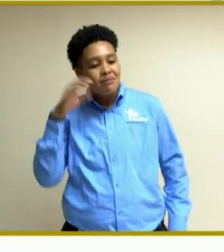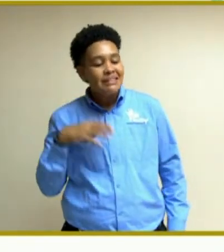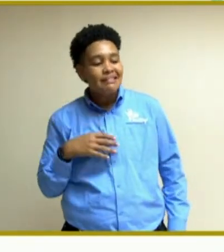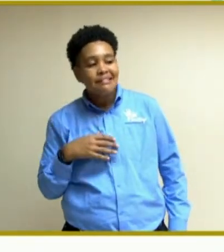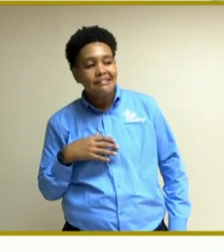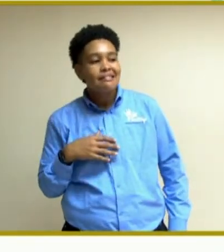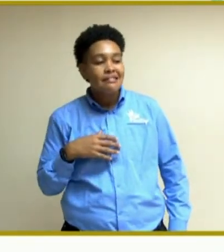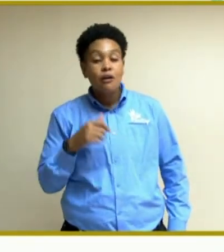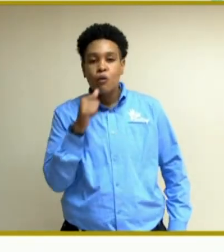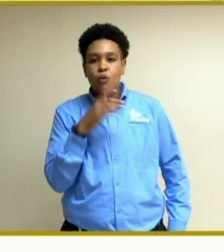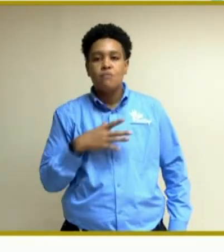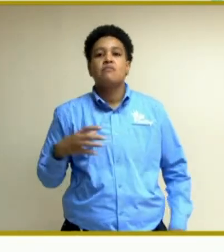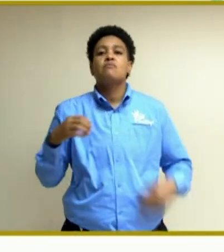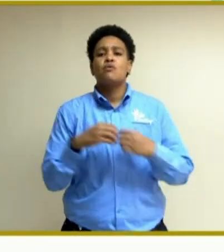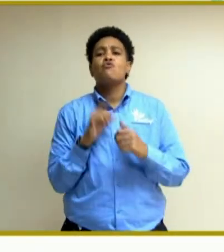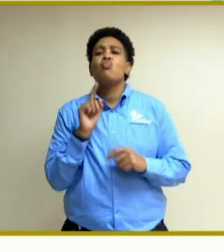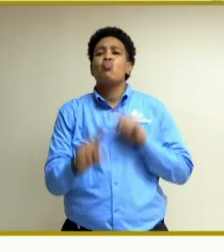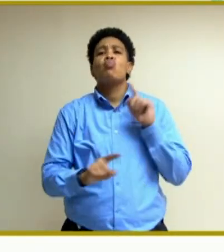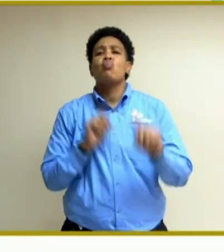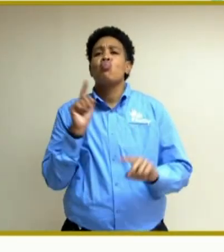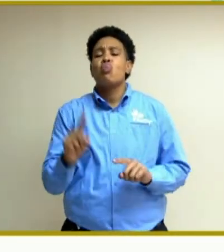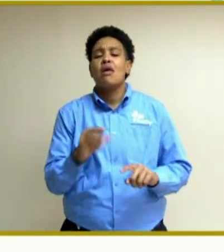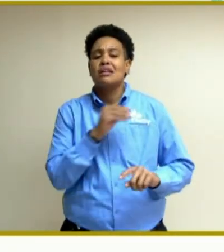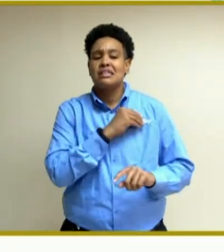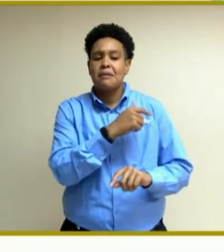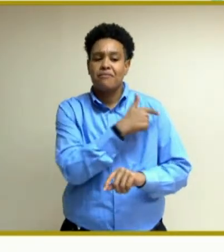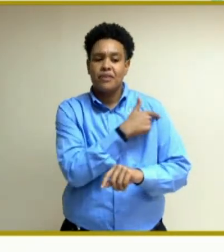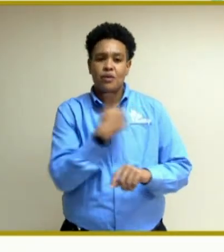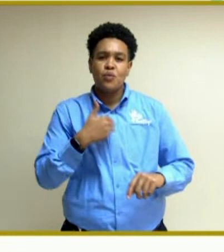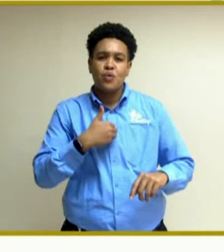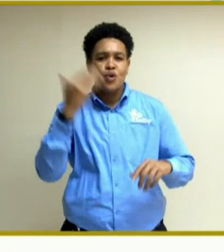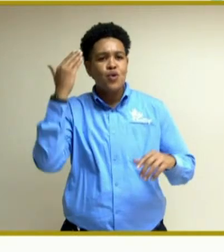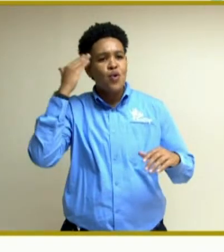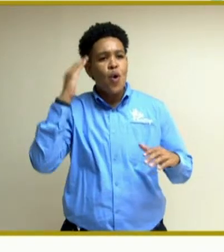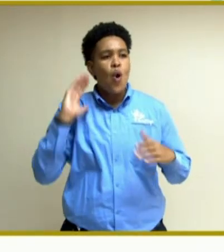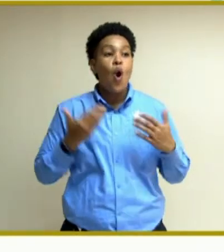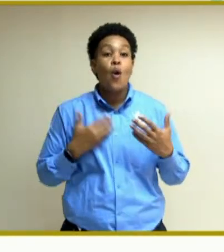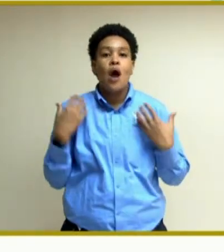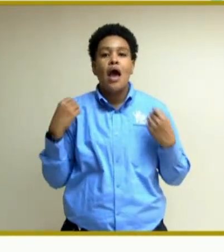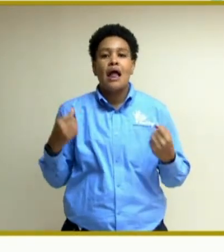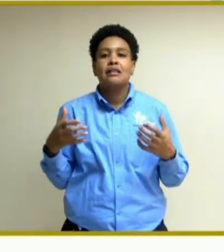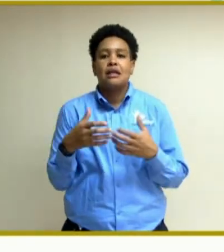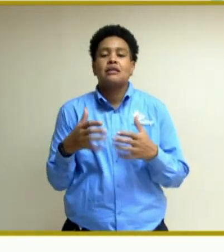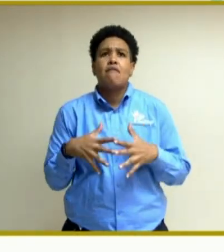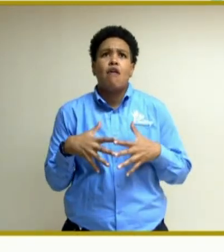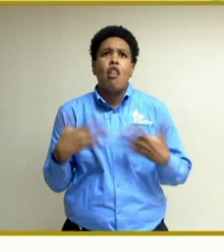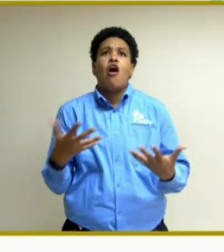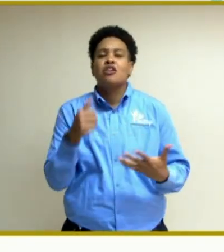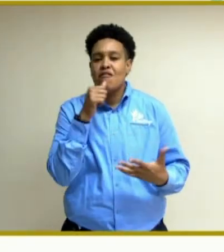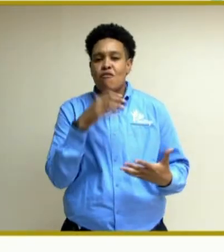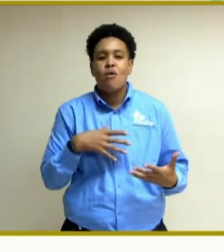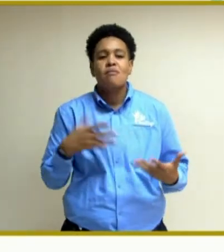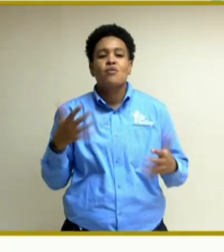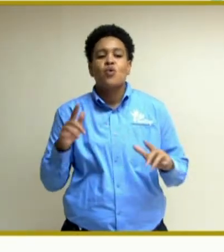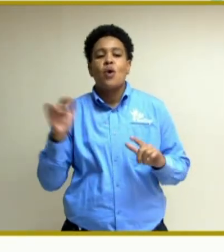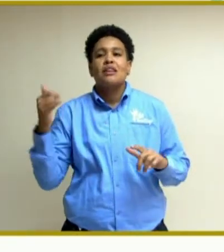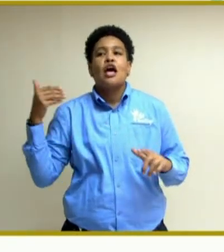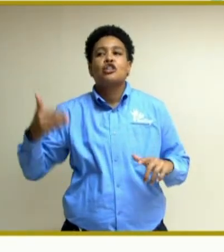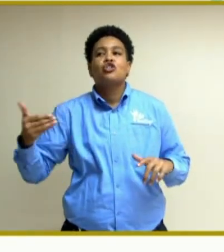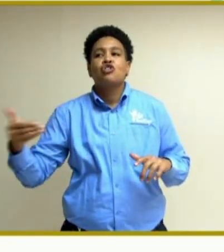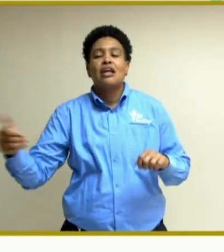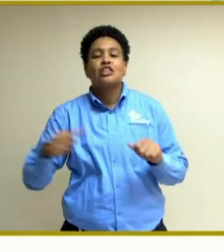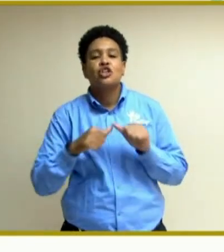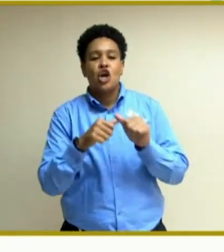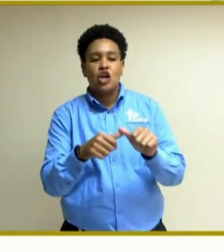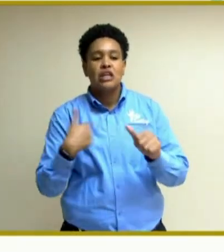sure that our health sector is skewed with lots of women, but we don't really want this trend to continue